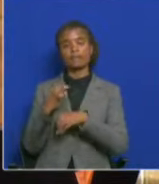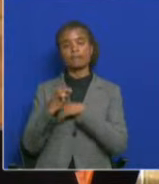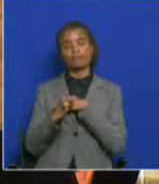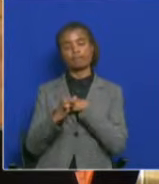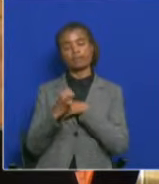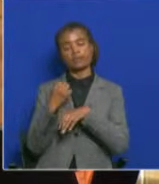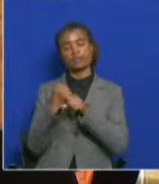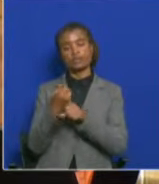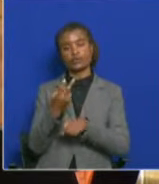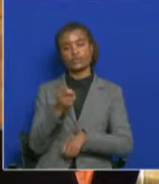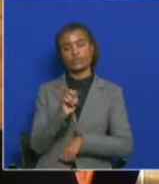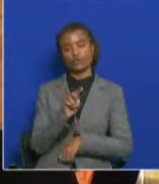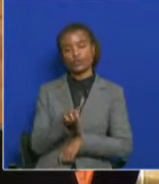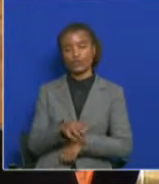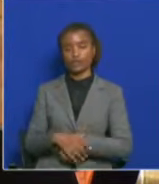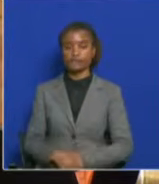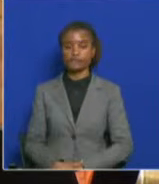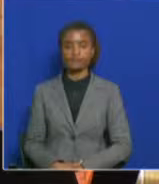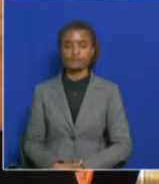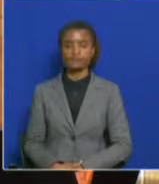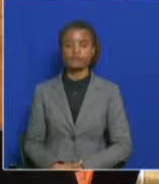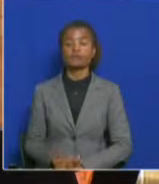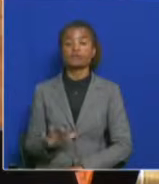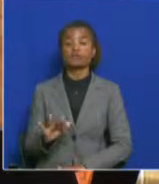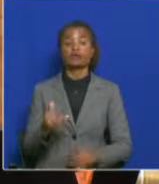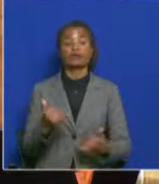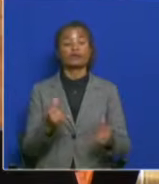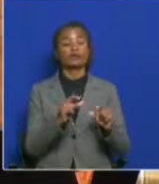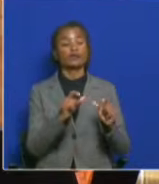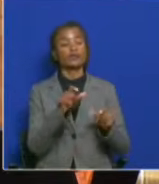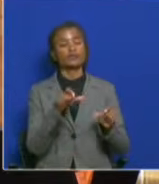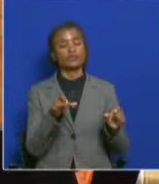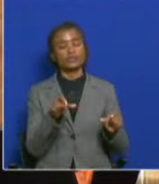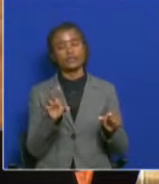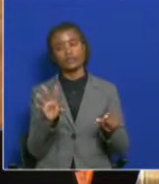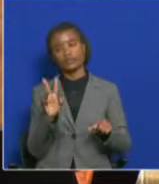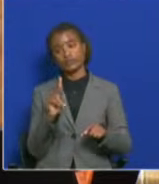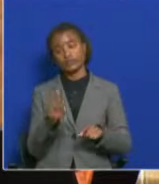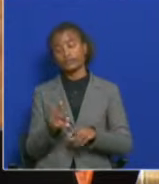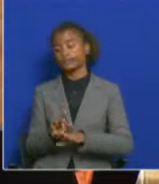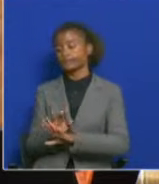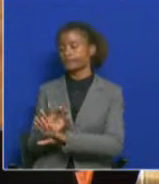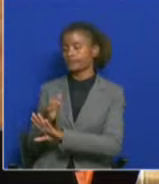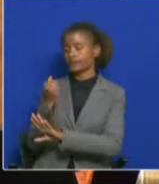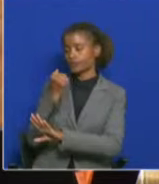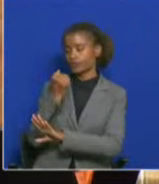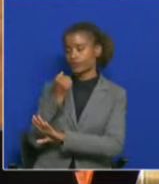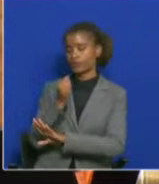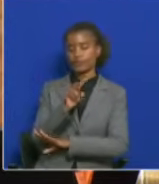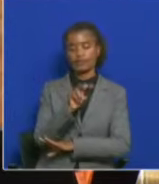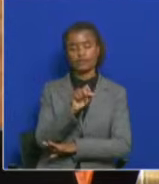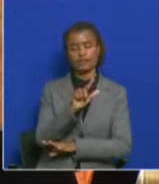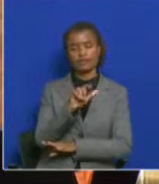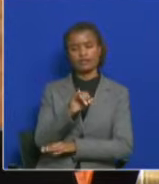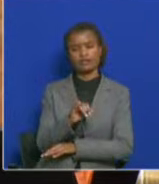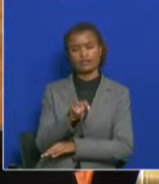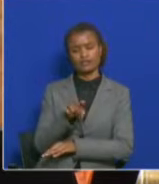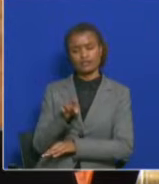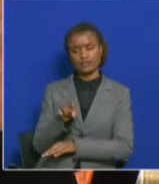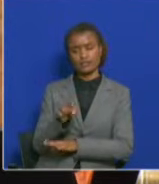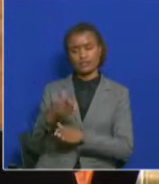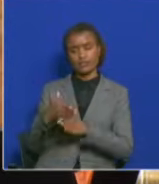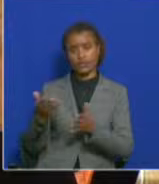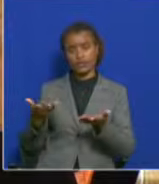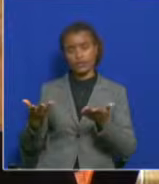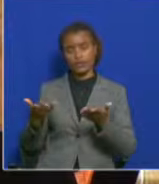what, commissioners, we see from Sorry, the... Ms. Hassan. Valley, is he an employee of SAPS, of Treasury? Who is